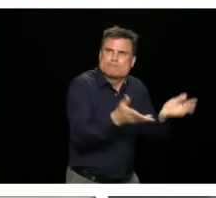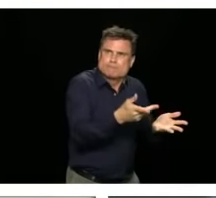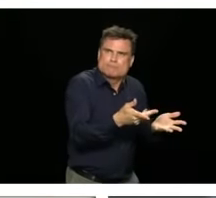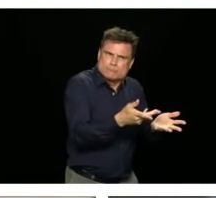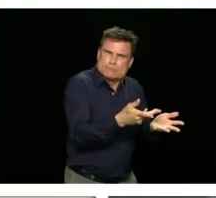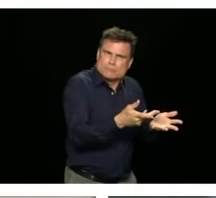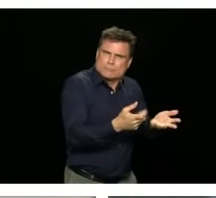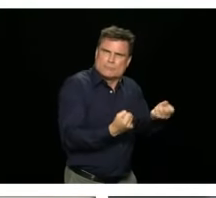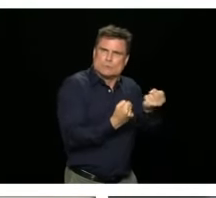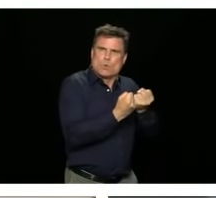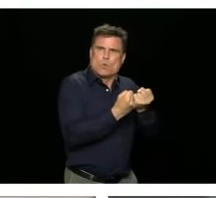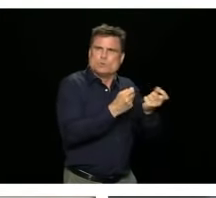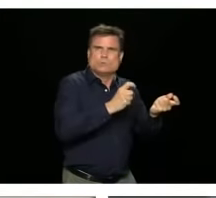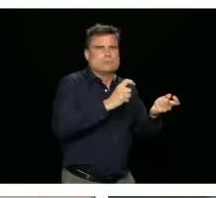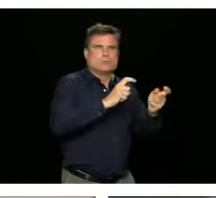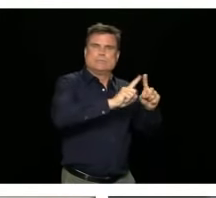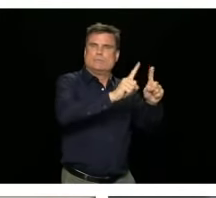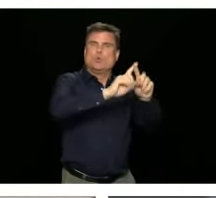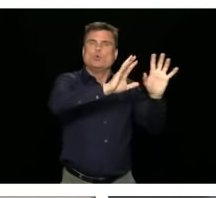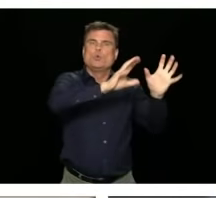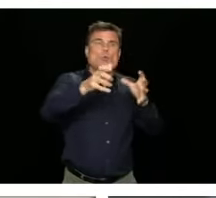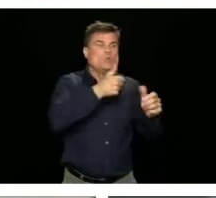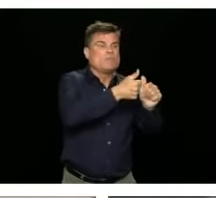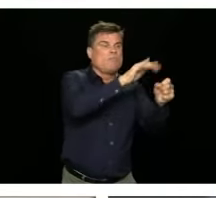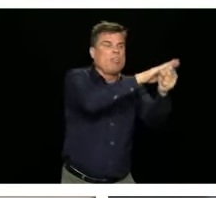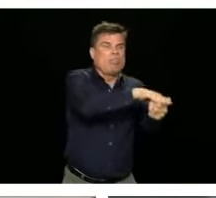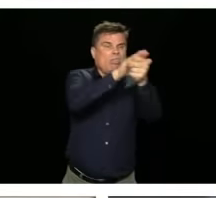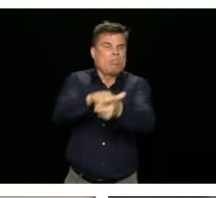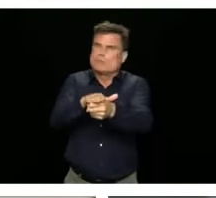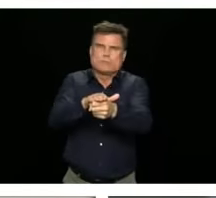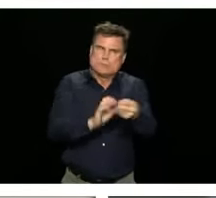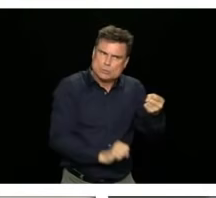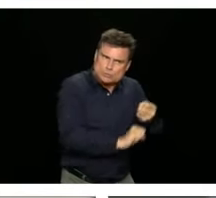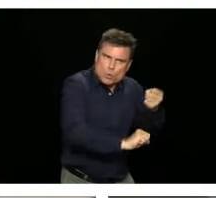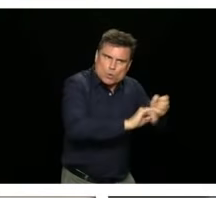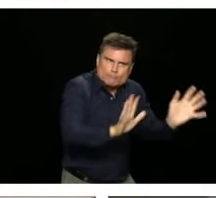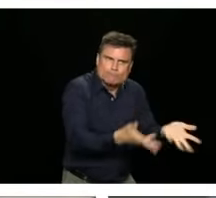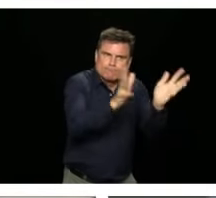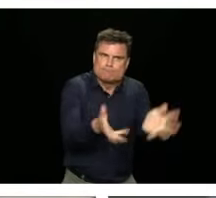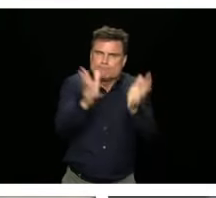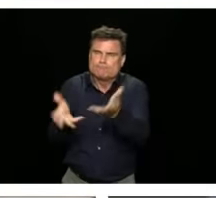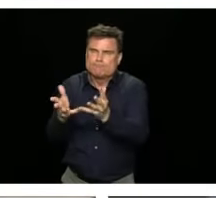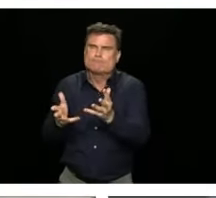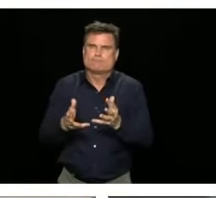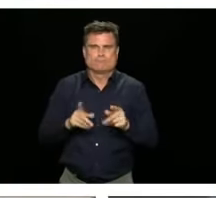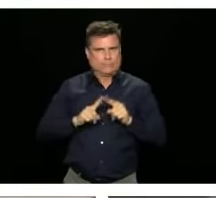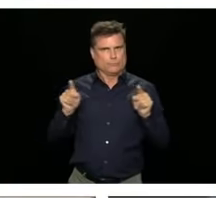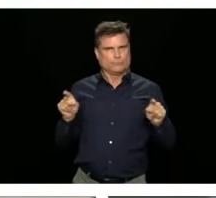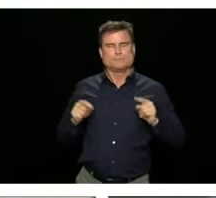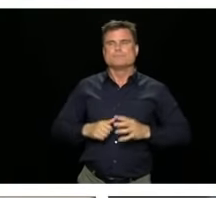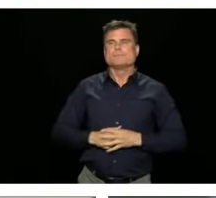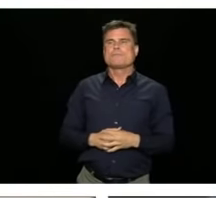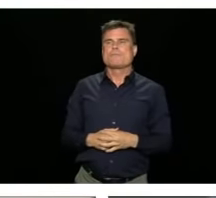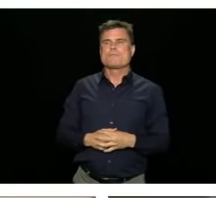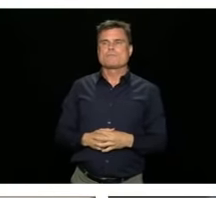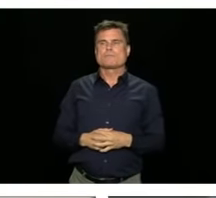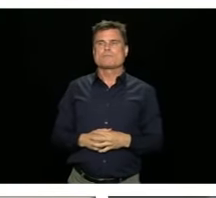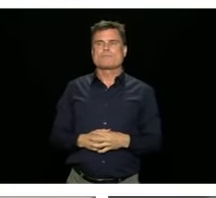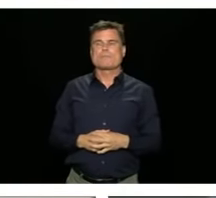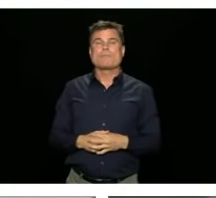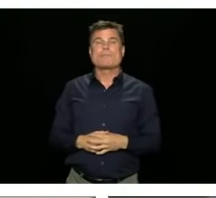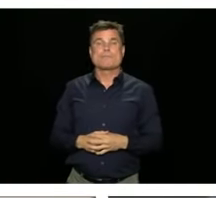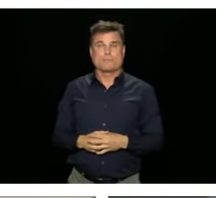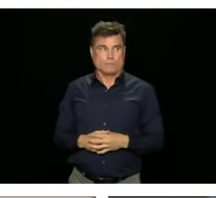Thank you so much, Dr. Torre. That's a very thoughtful comment. Certainly, when we are talking about racism and